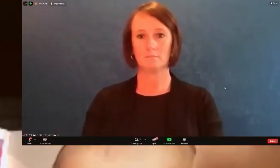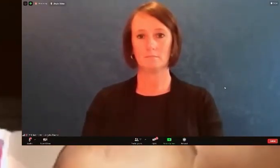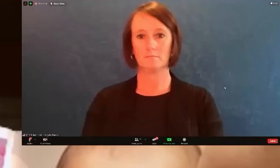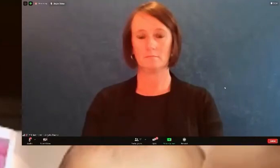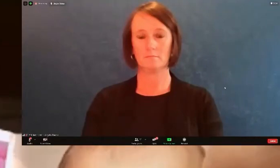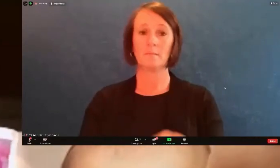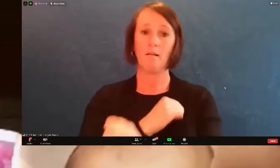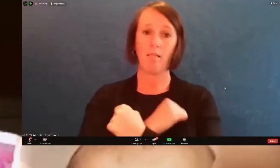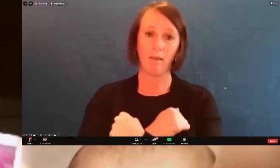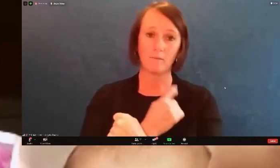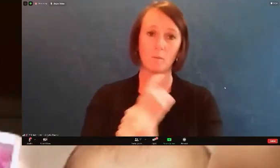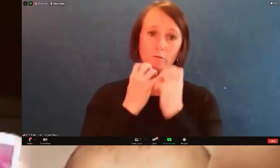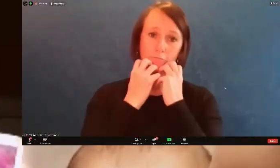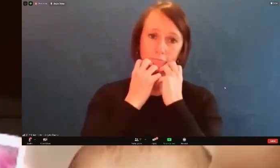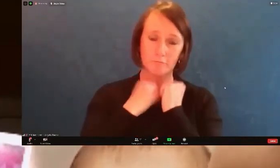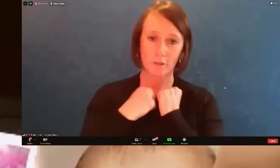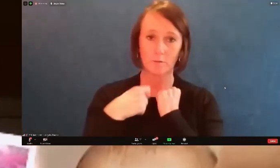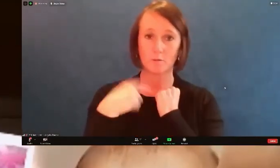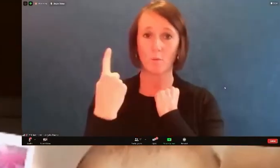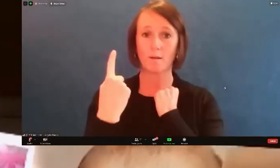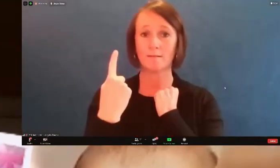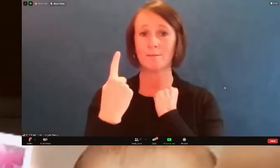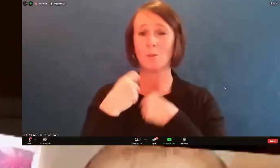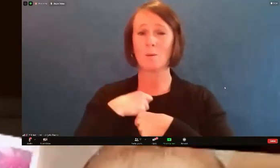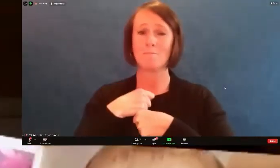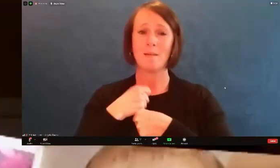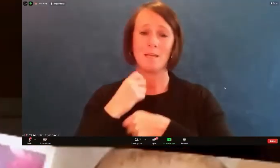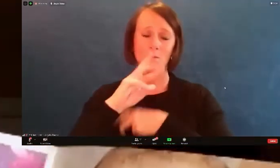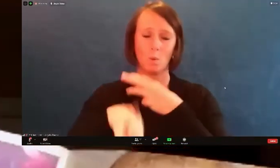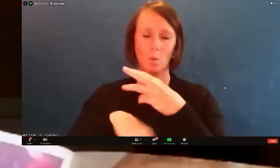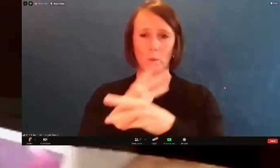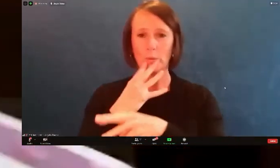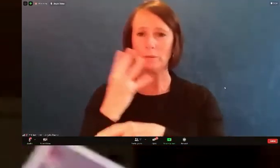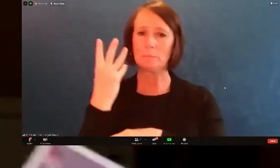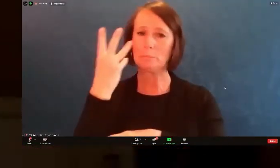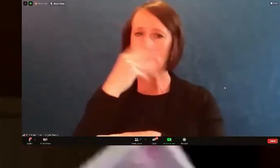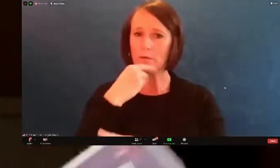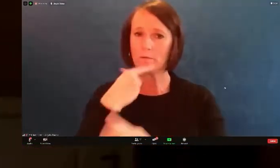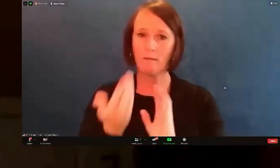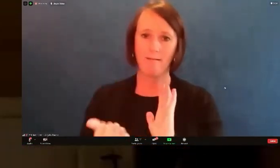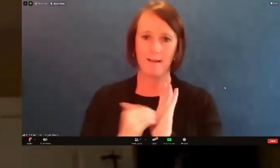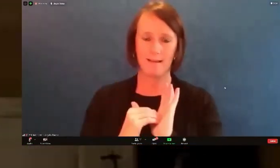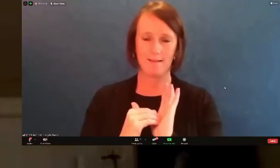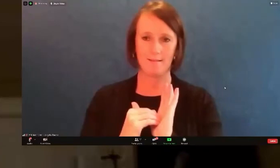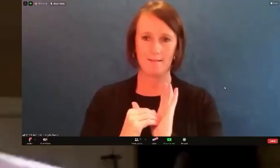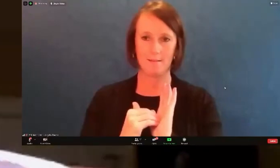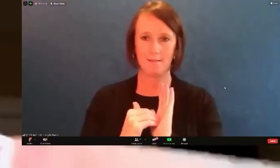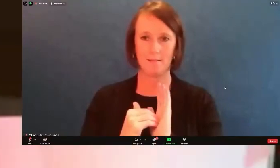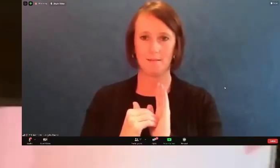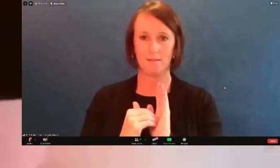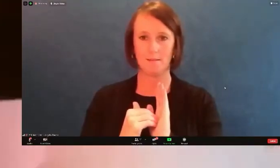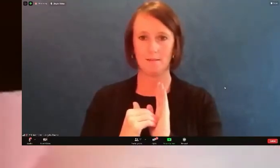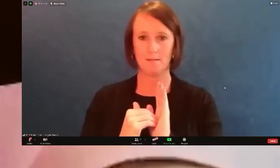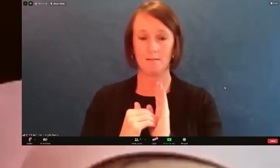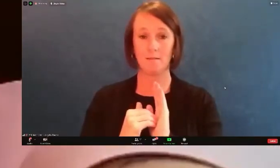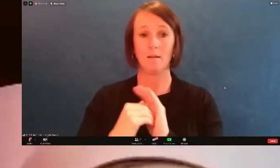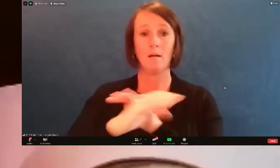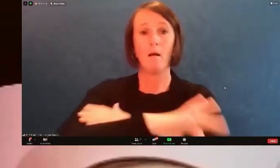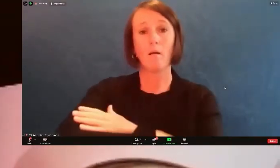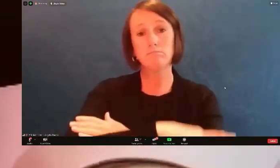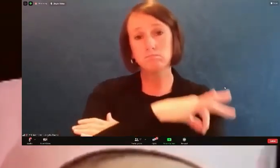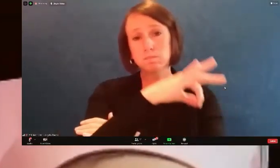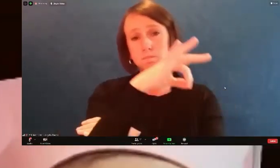one, you have made the world beautiful again. The sun rises for